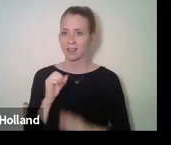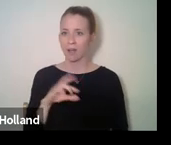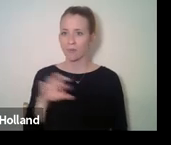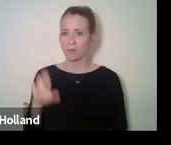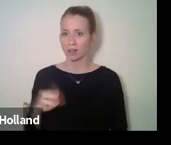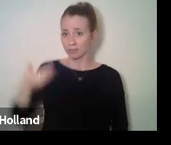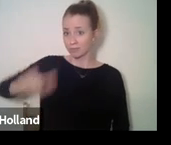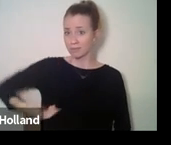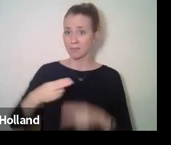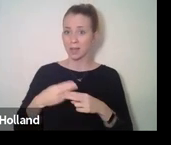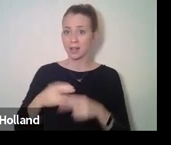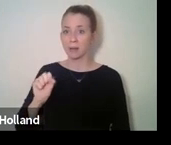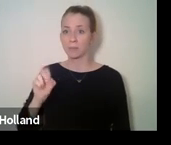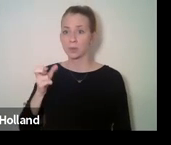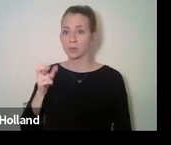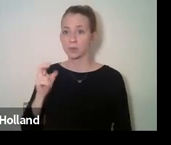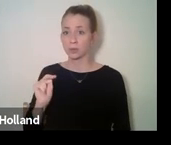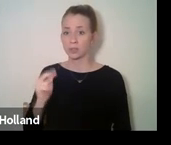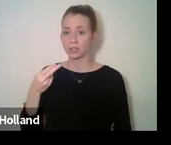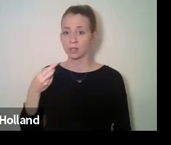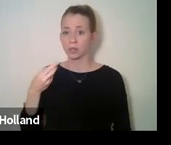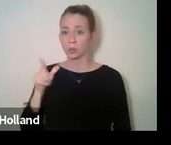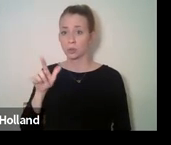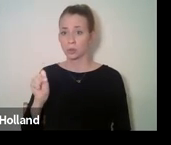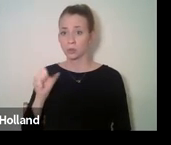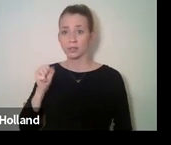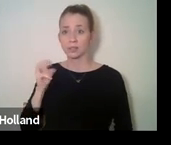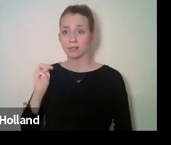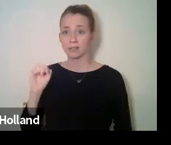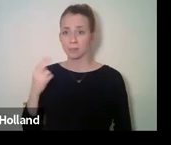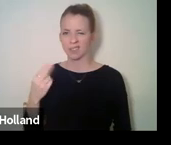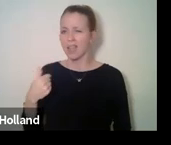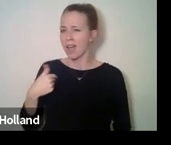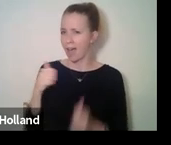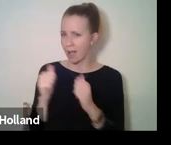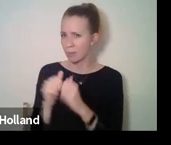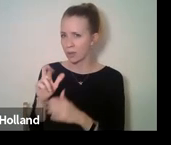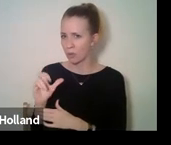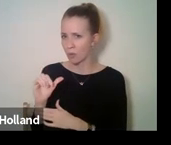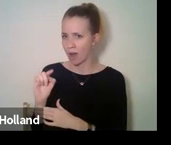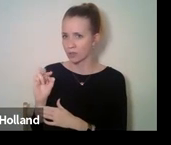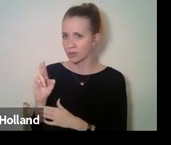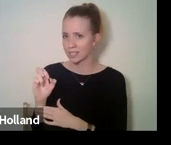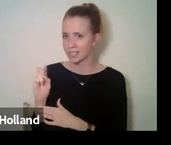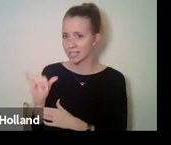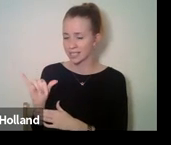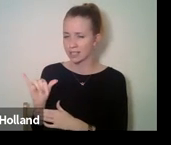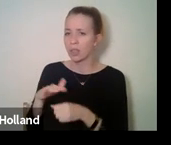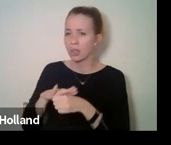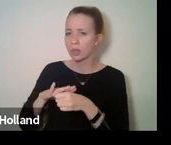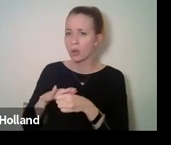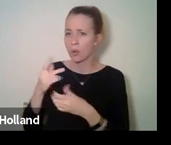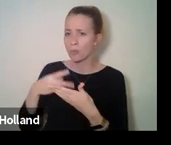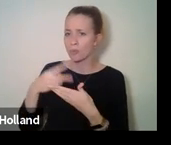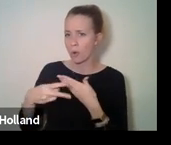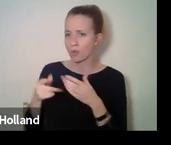Susan Hughes Smith, and I am with Rocktricity, the local program manager. If you